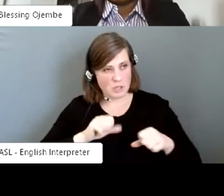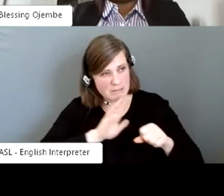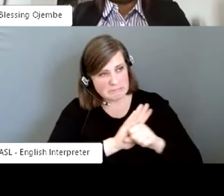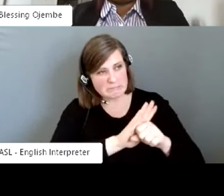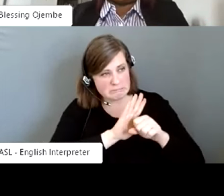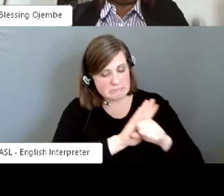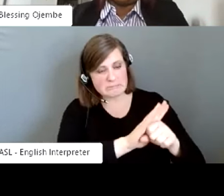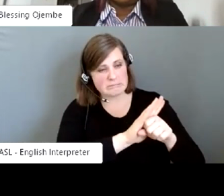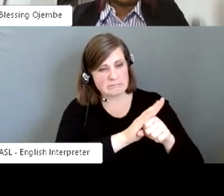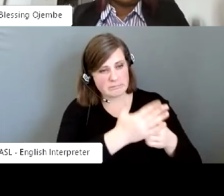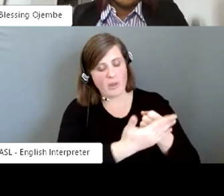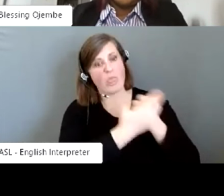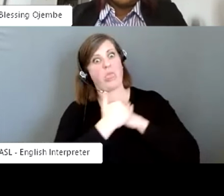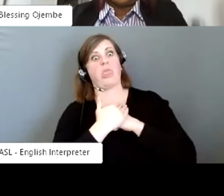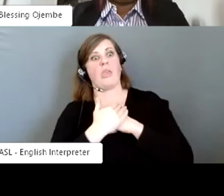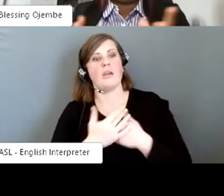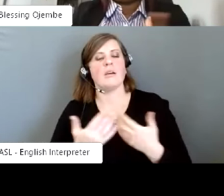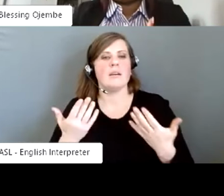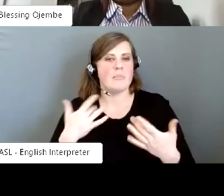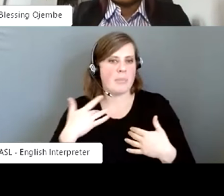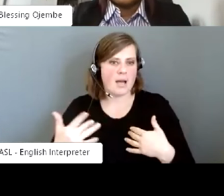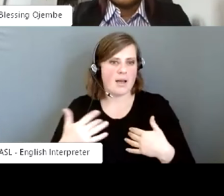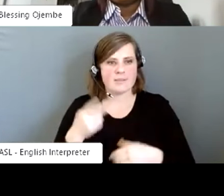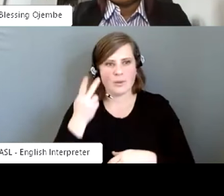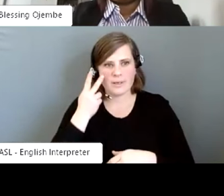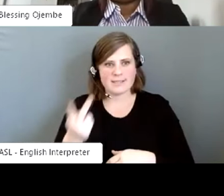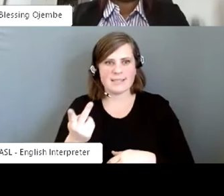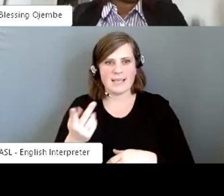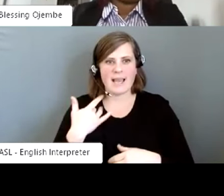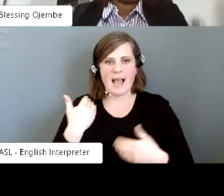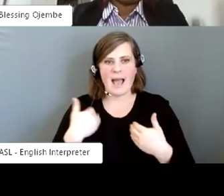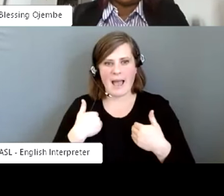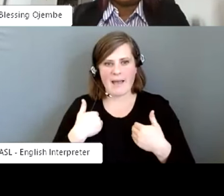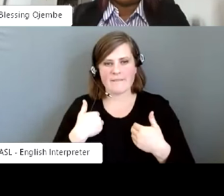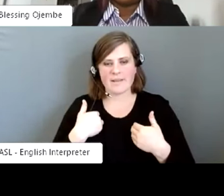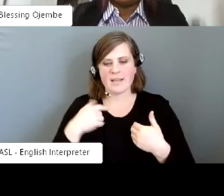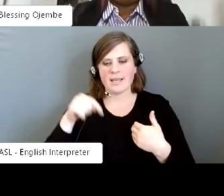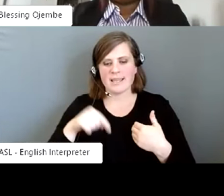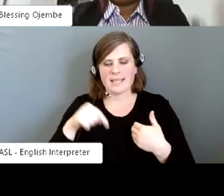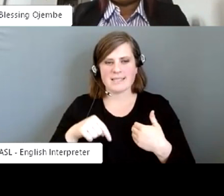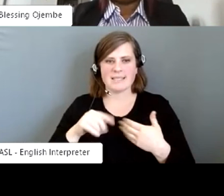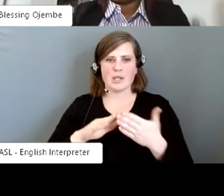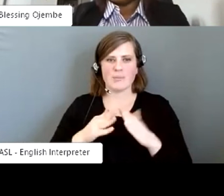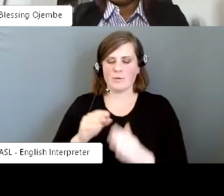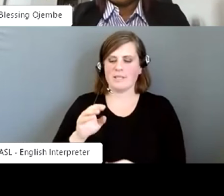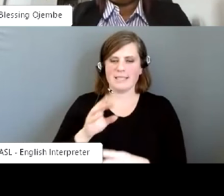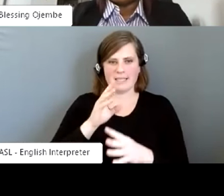get against EDI works today in the form of disengagement. And when we talk about disengagement, we're referring to the belief